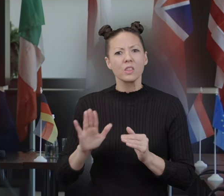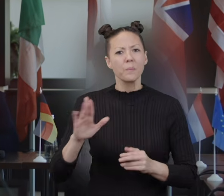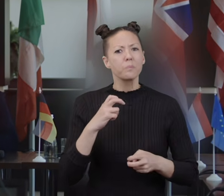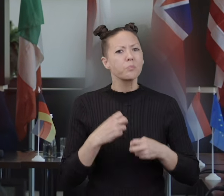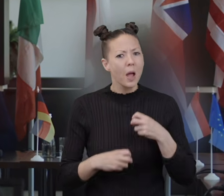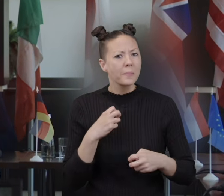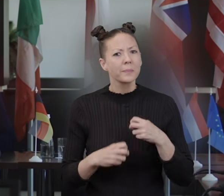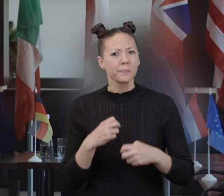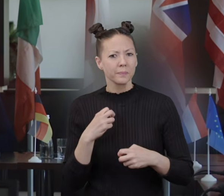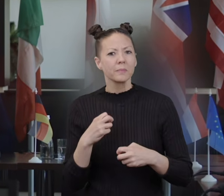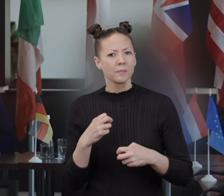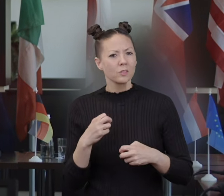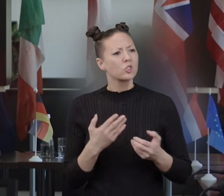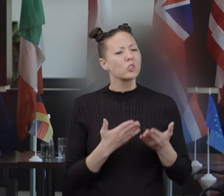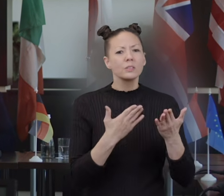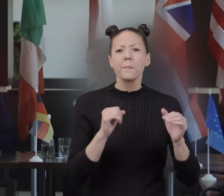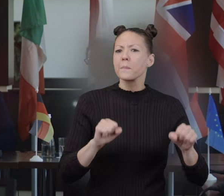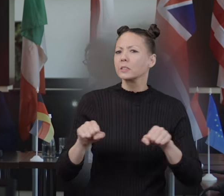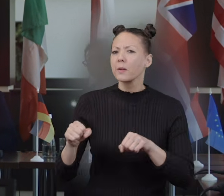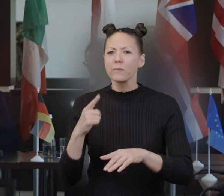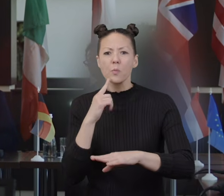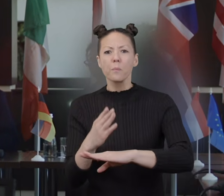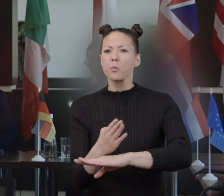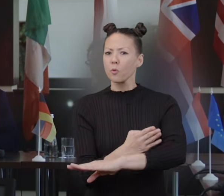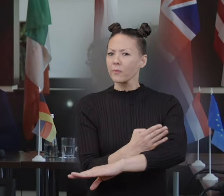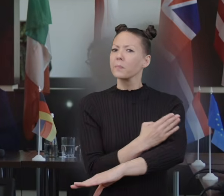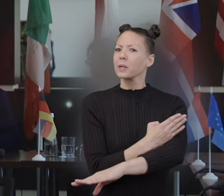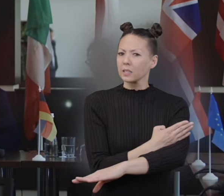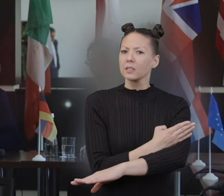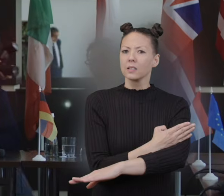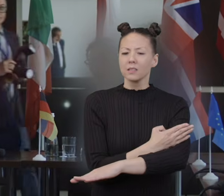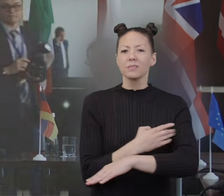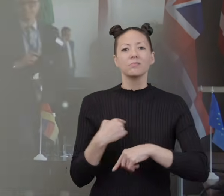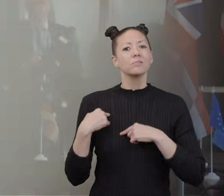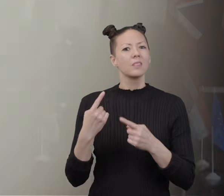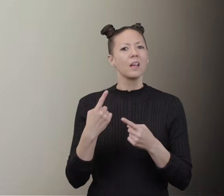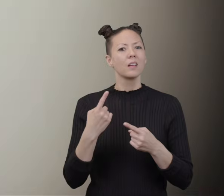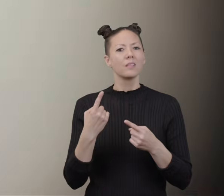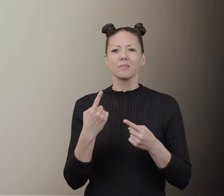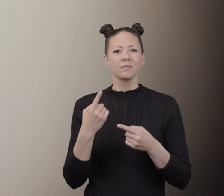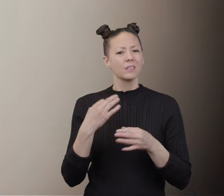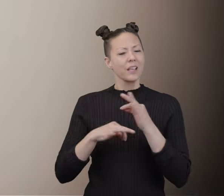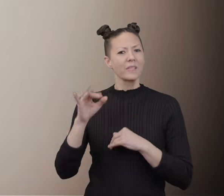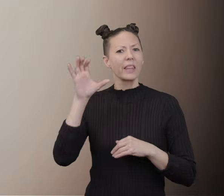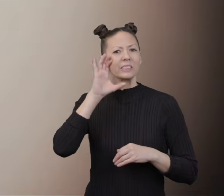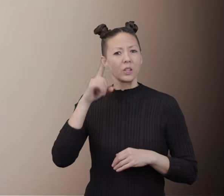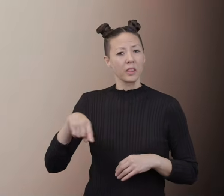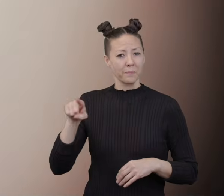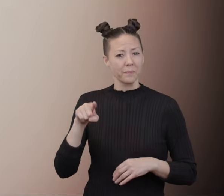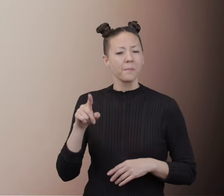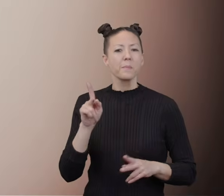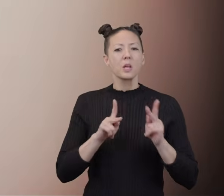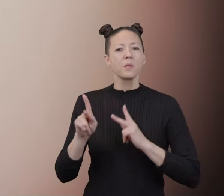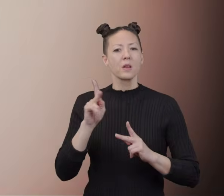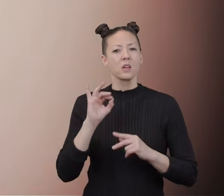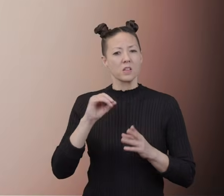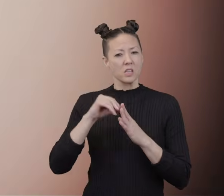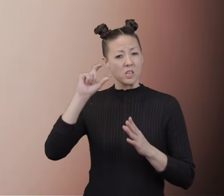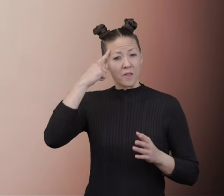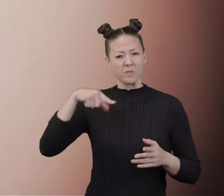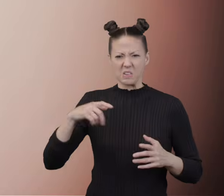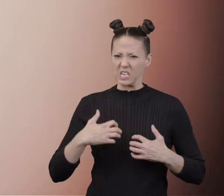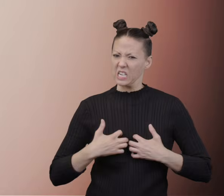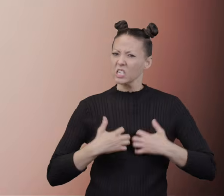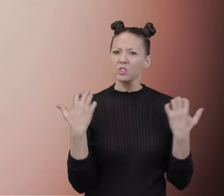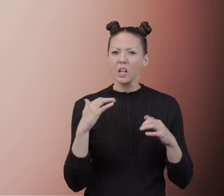help fix some of the problems by suggesting possible improvements. But instead of listening to them, some of the people in the